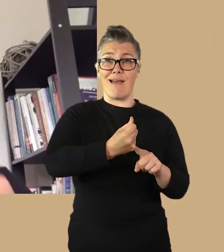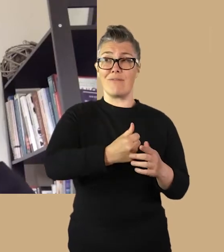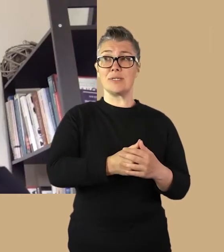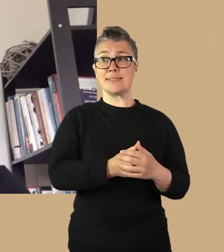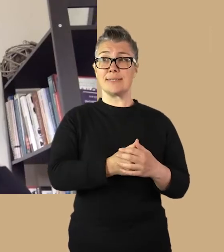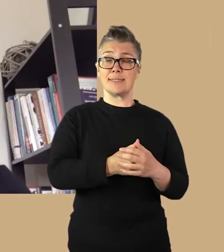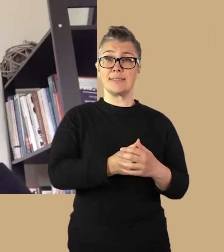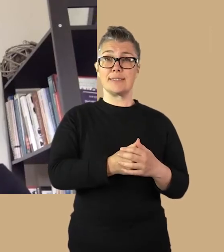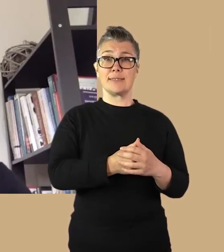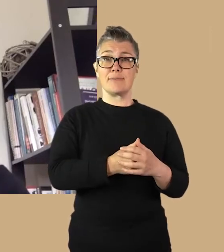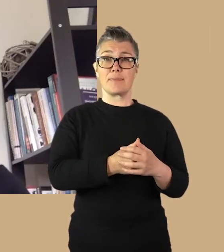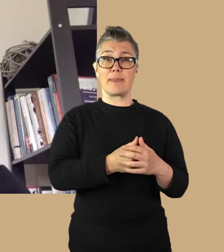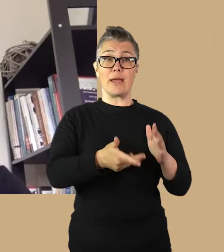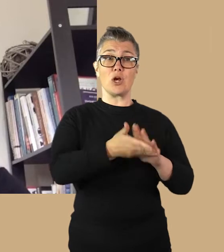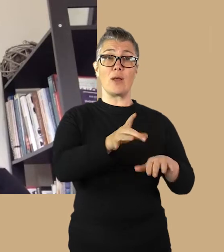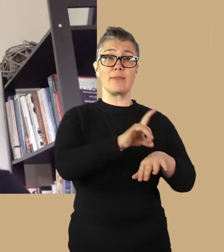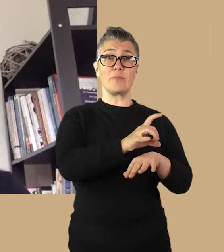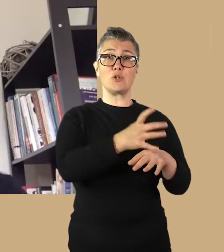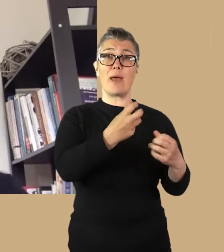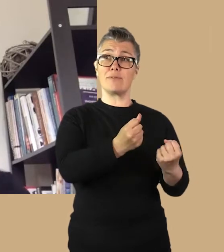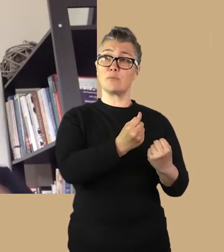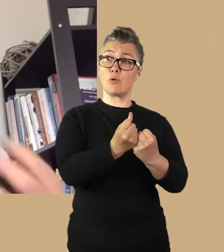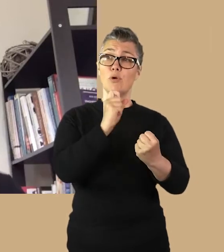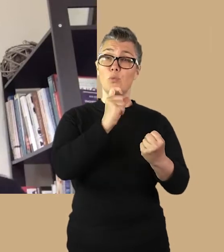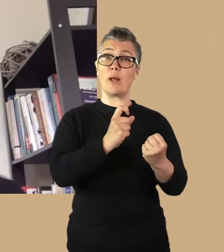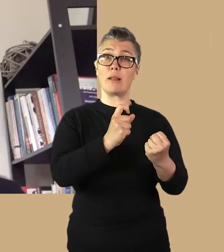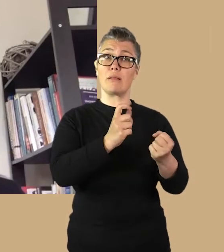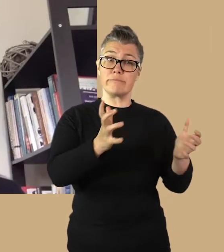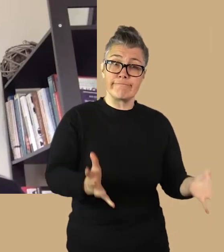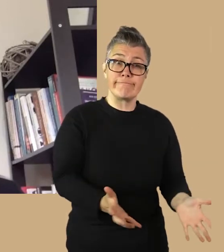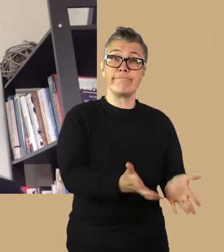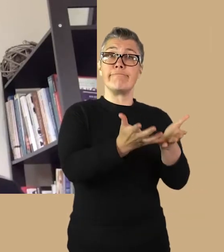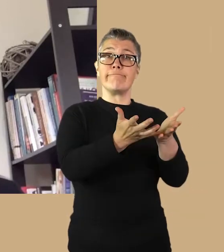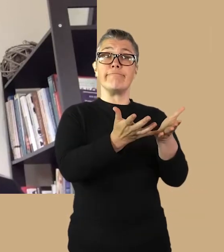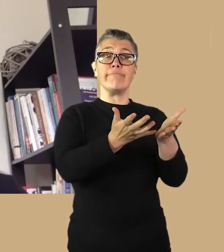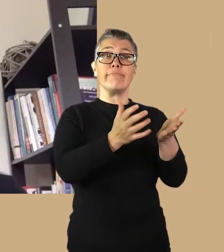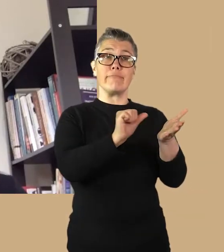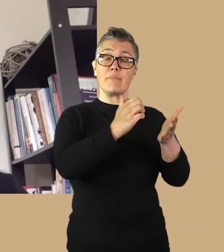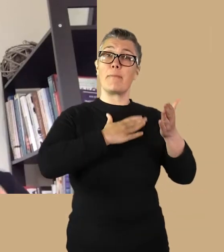by going through to therapy and having that support will enhance their